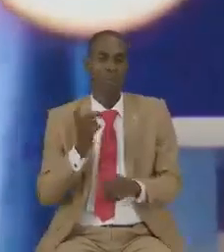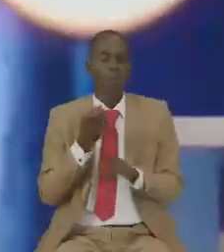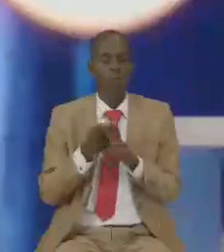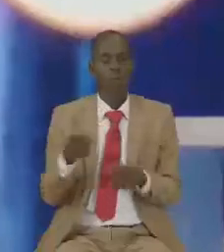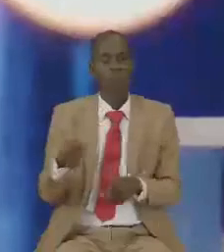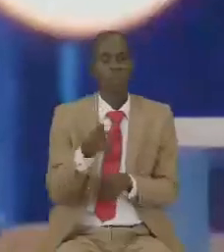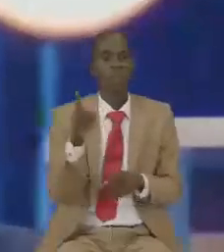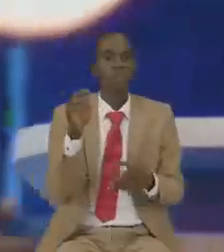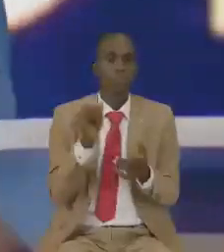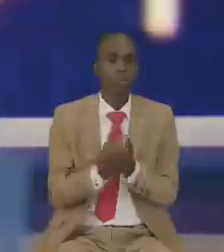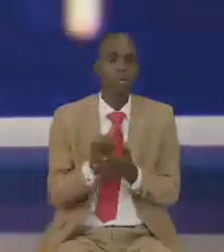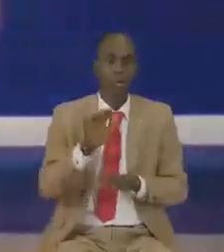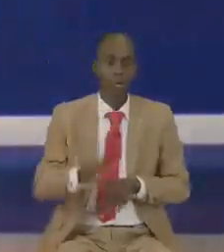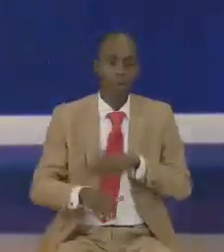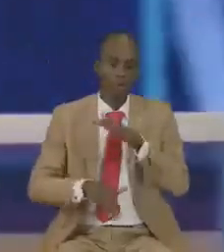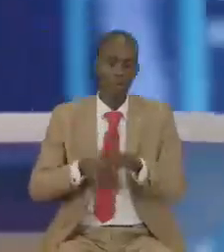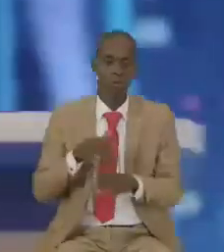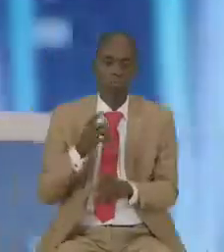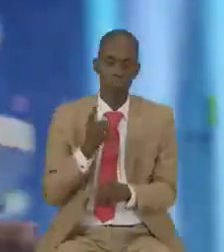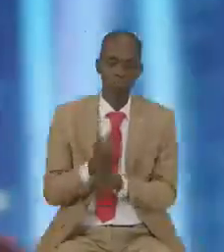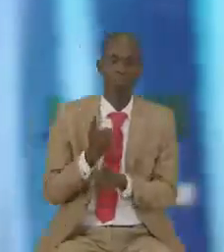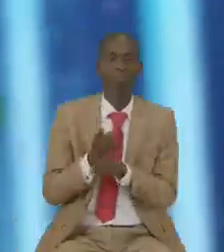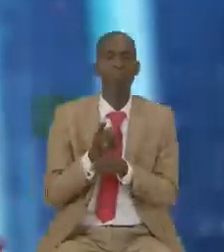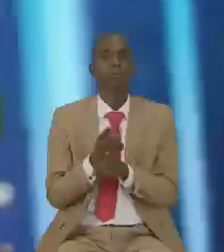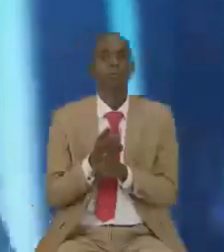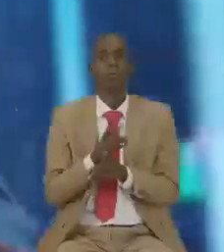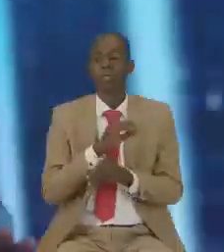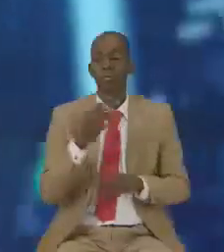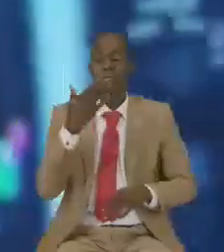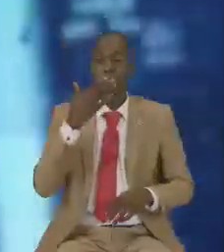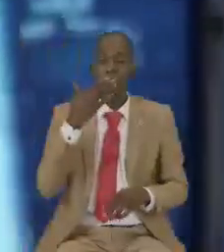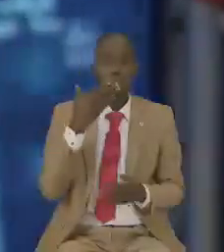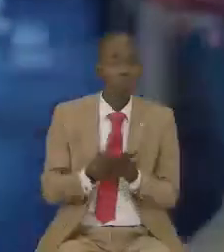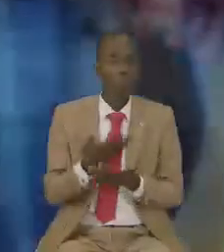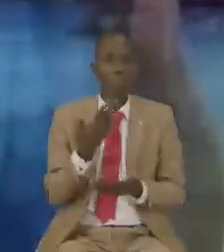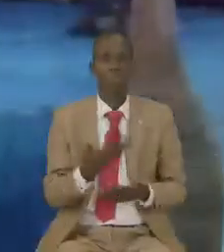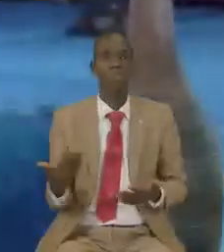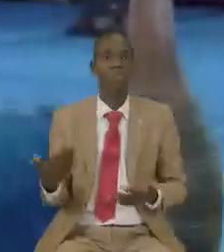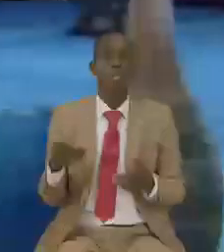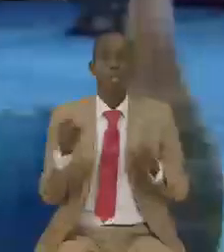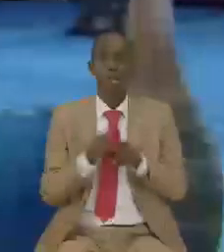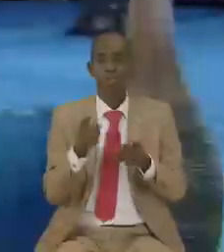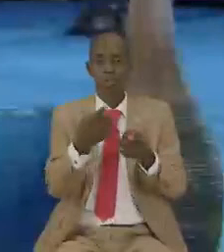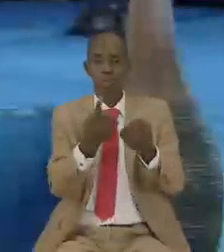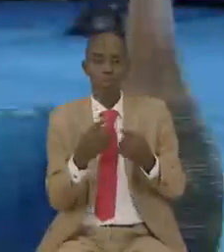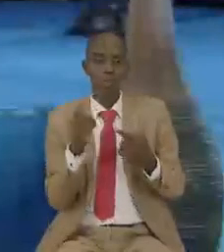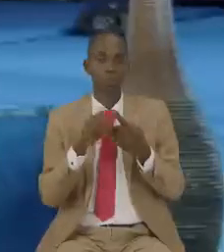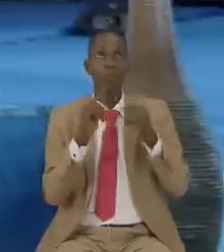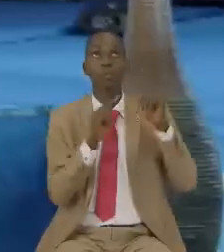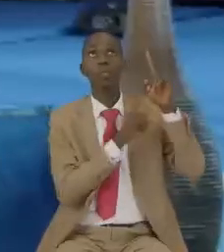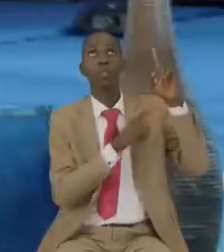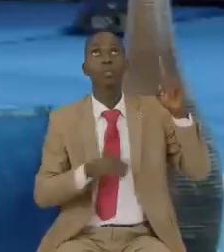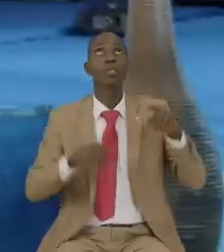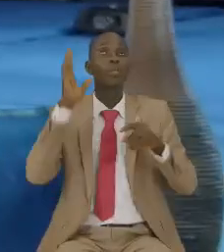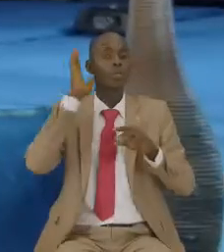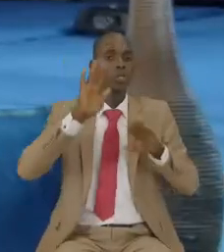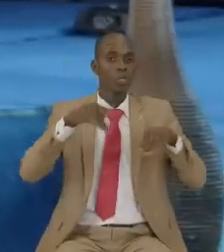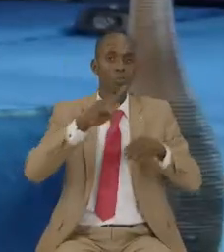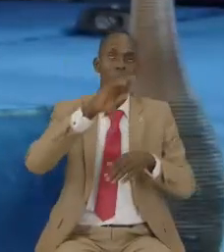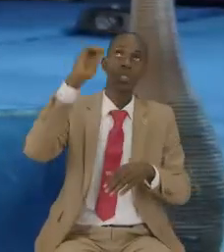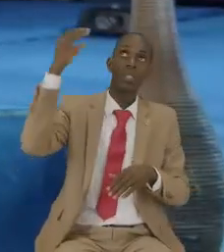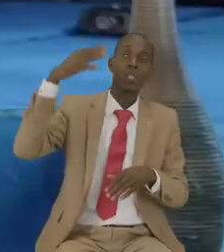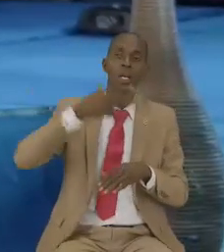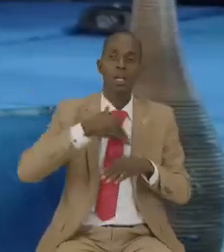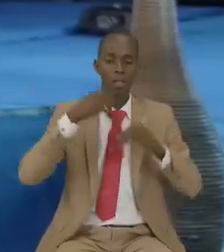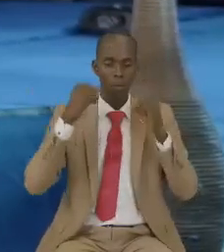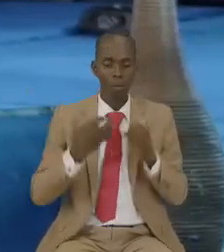them that walk uprightly. No good thing. As you come to the Lord, he'll give you the grace and the power, the